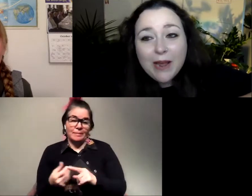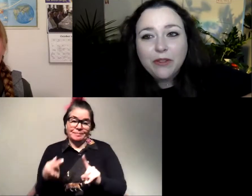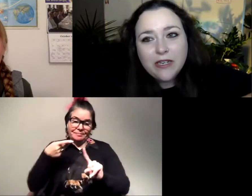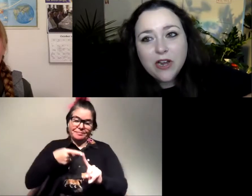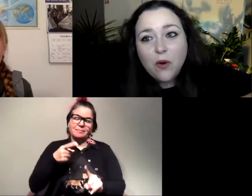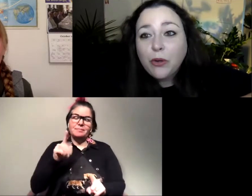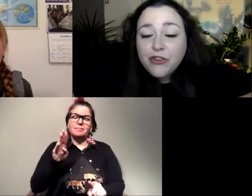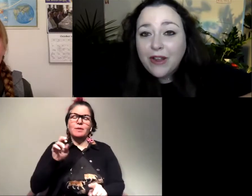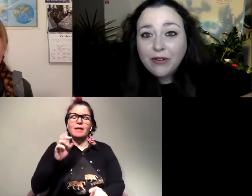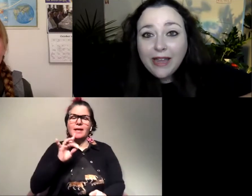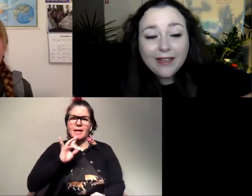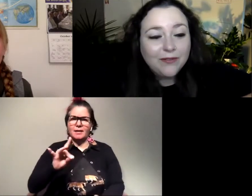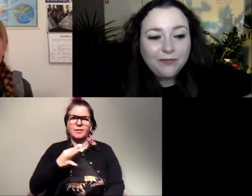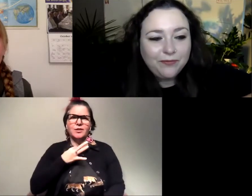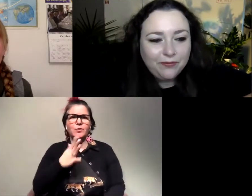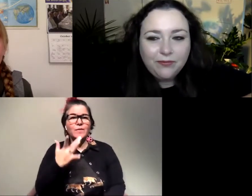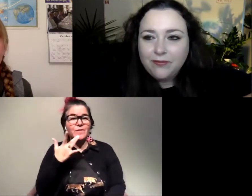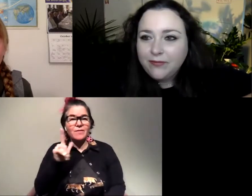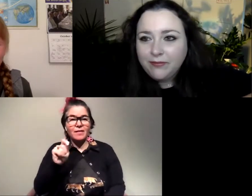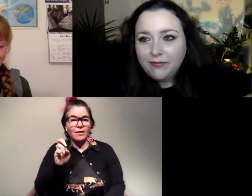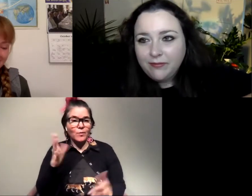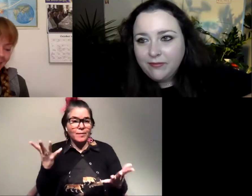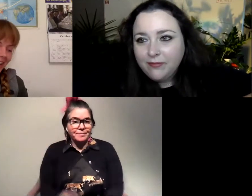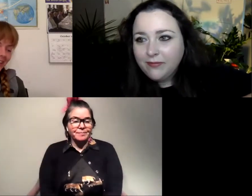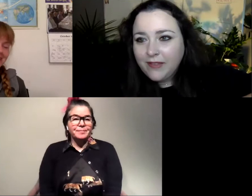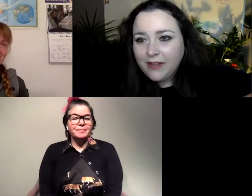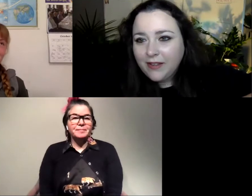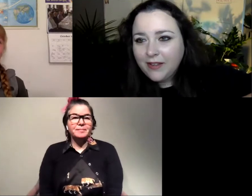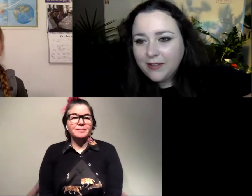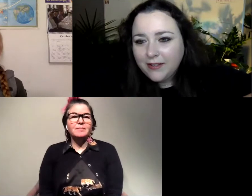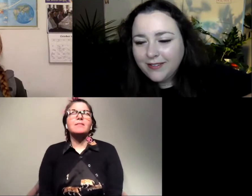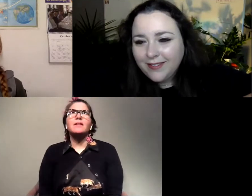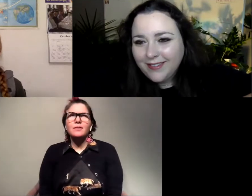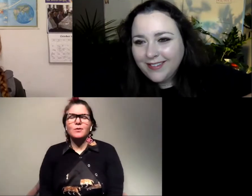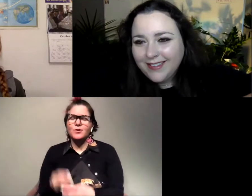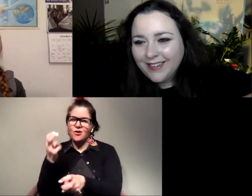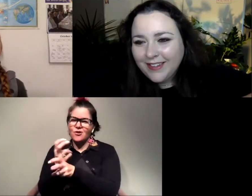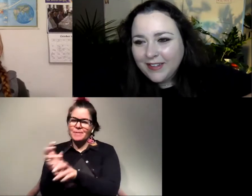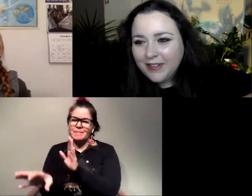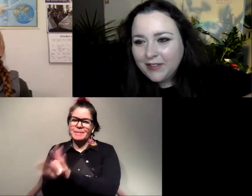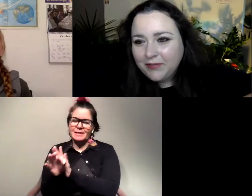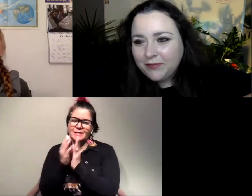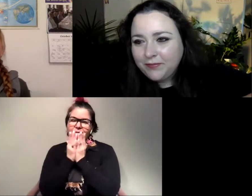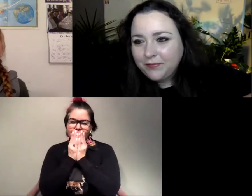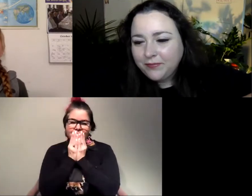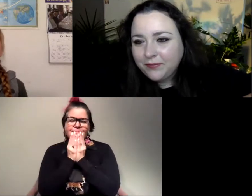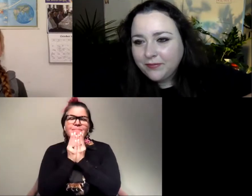age 8, would like to know, what's your favorite lake? Oh, wow, it's so hard to pick. So hard to pick.